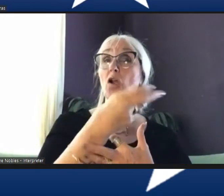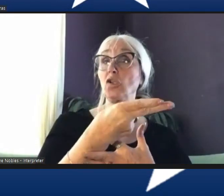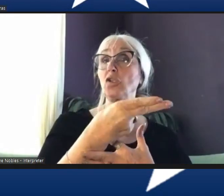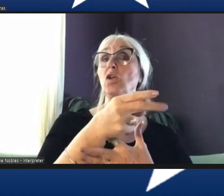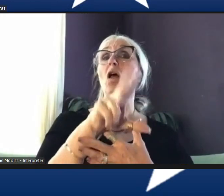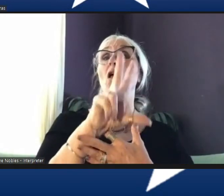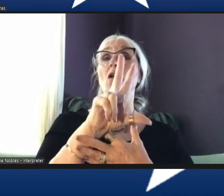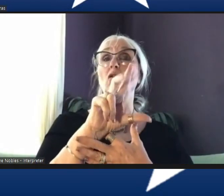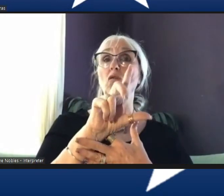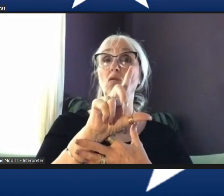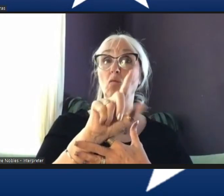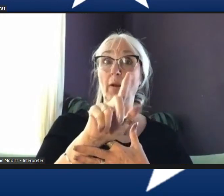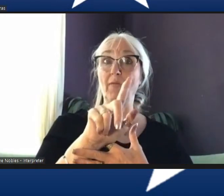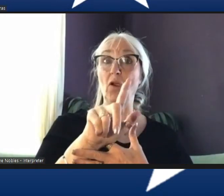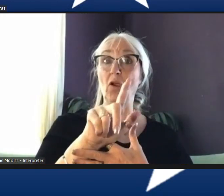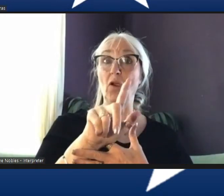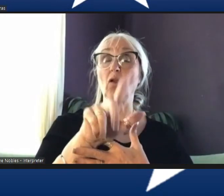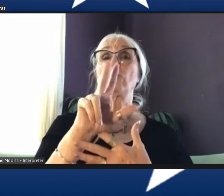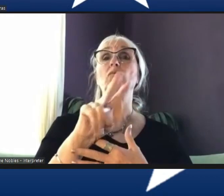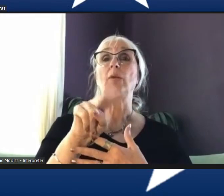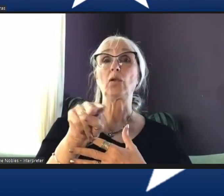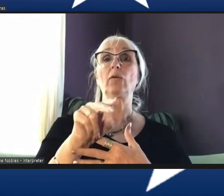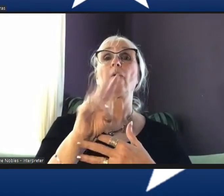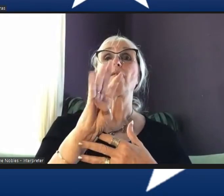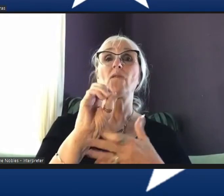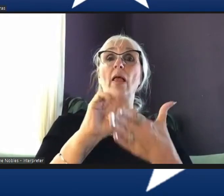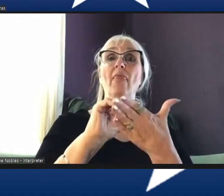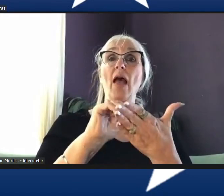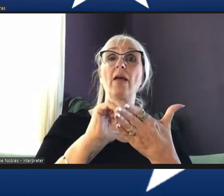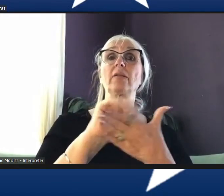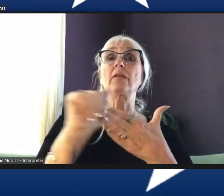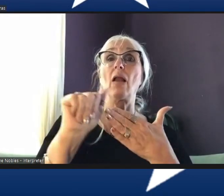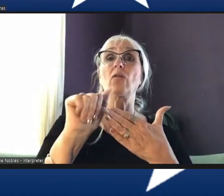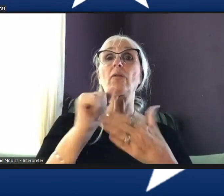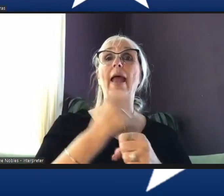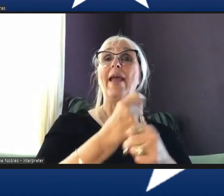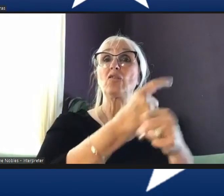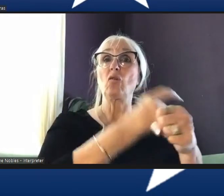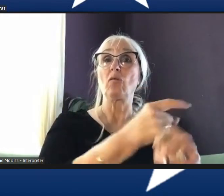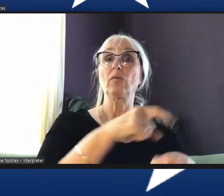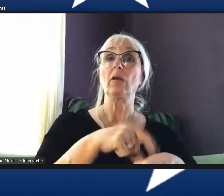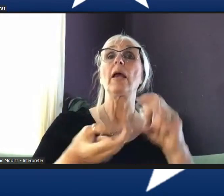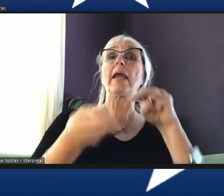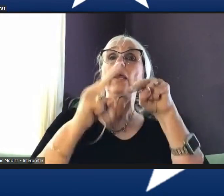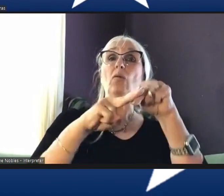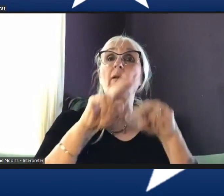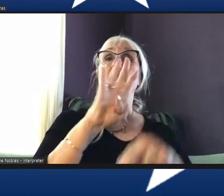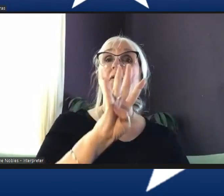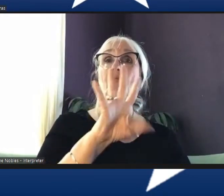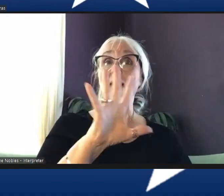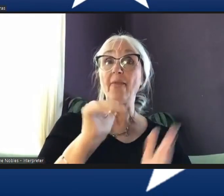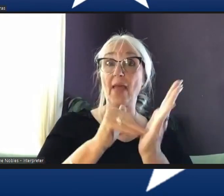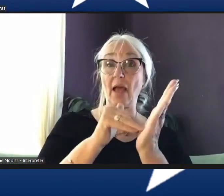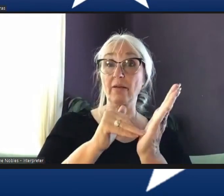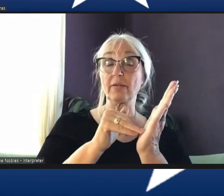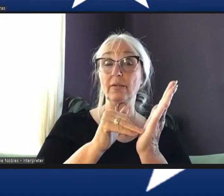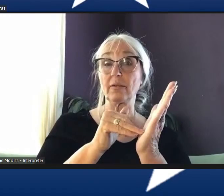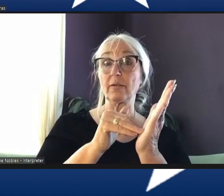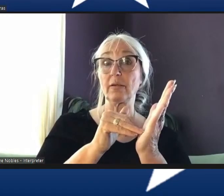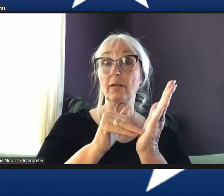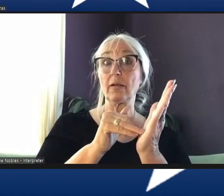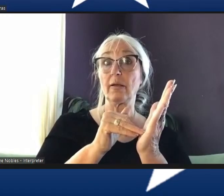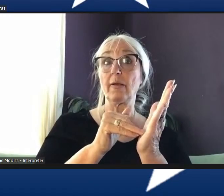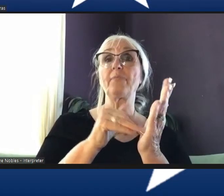of $40,000 for the annual period. This will be increased to $45,000 at